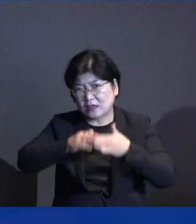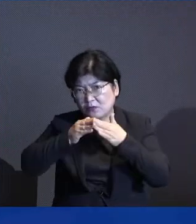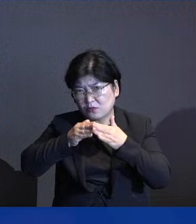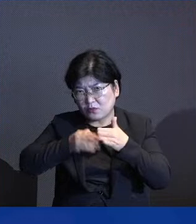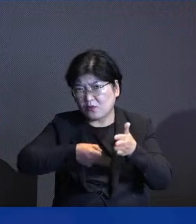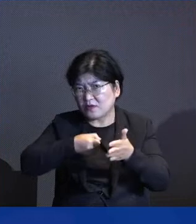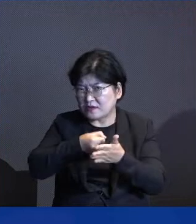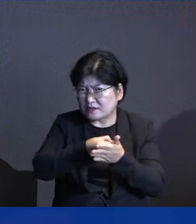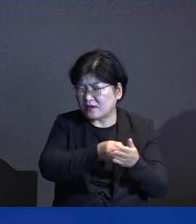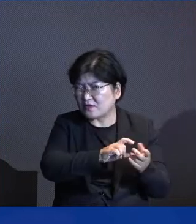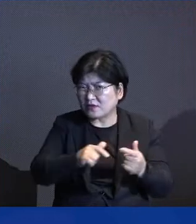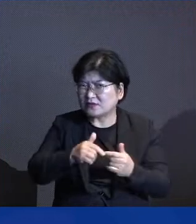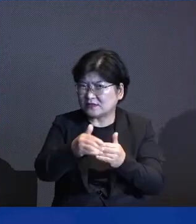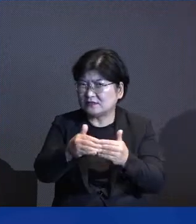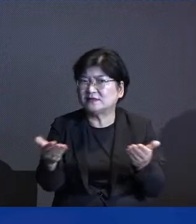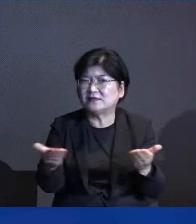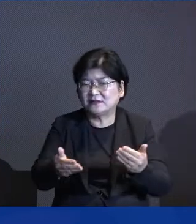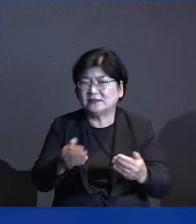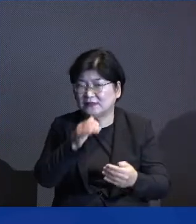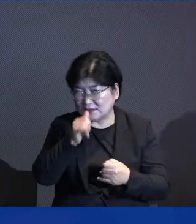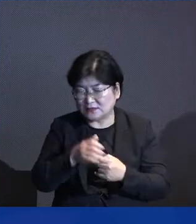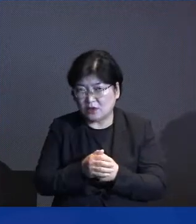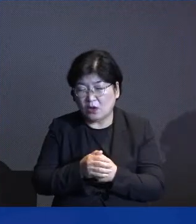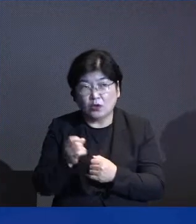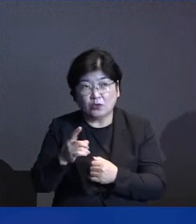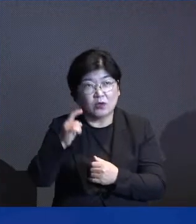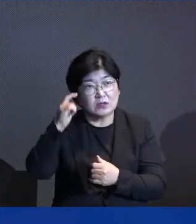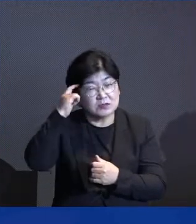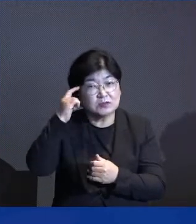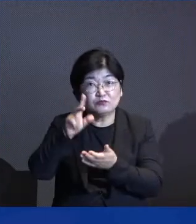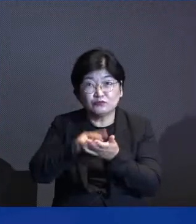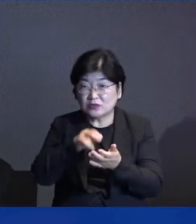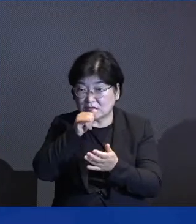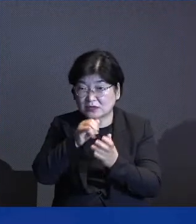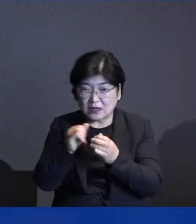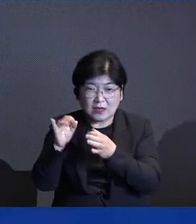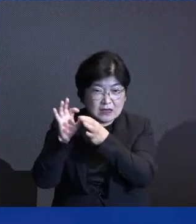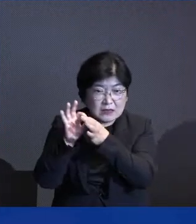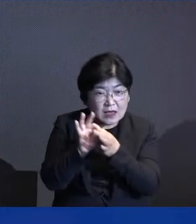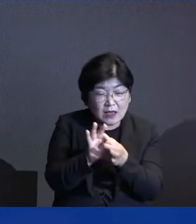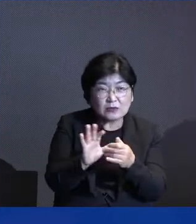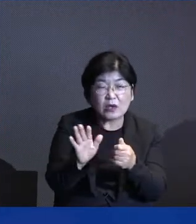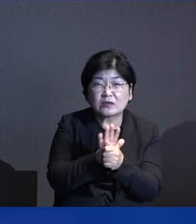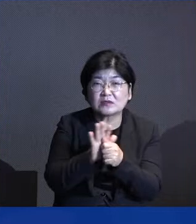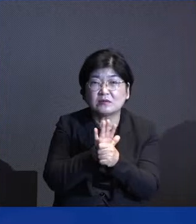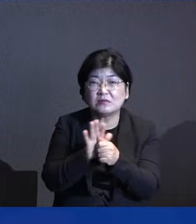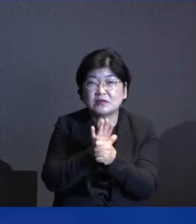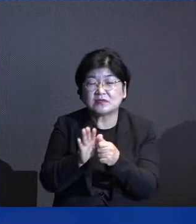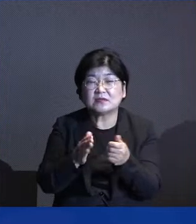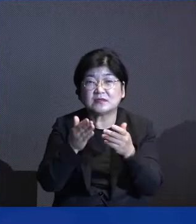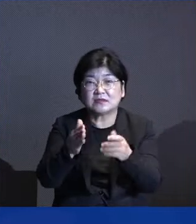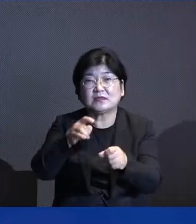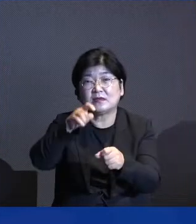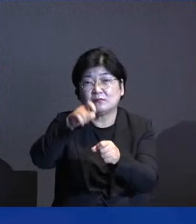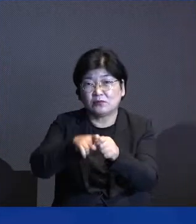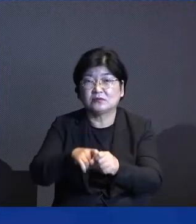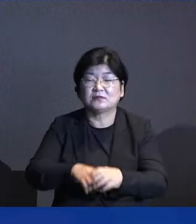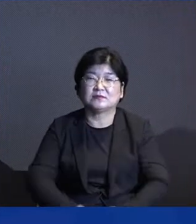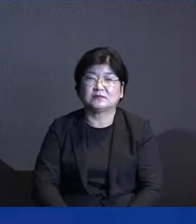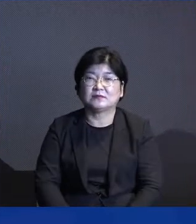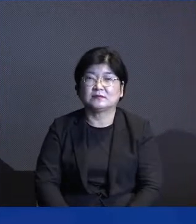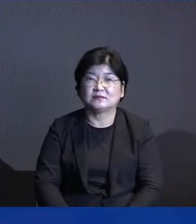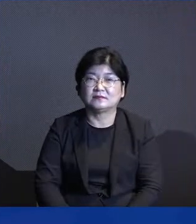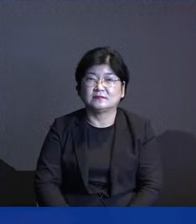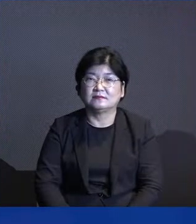problems at the community level. So they engage in community-wide mental health welfare projects. They engage